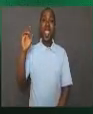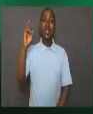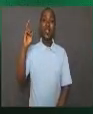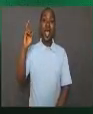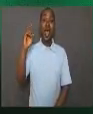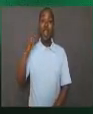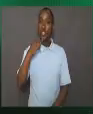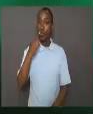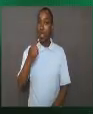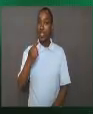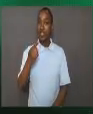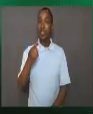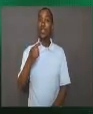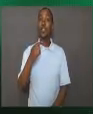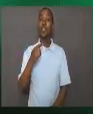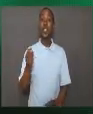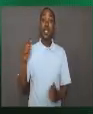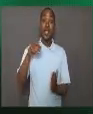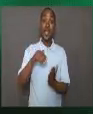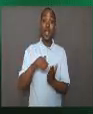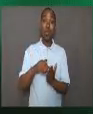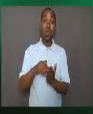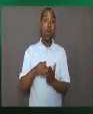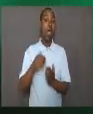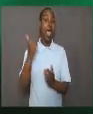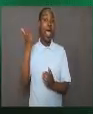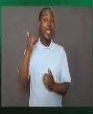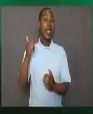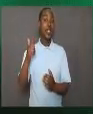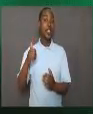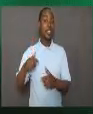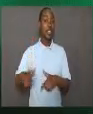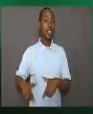Exhalation is the act of breathing out.